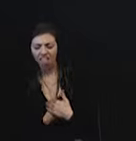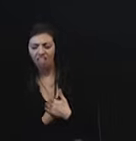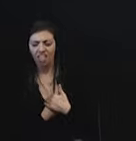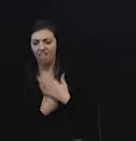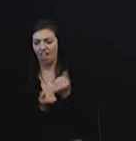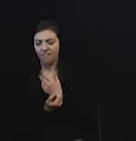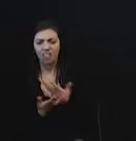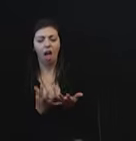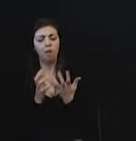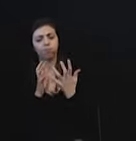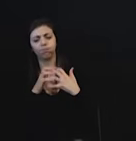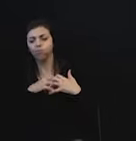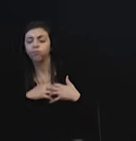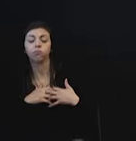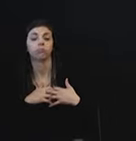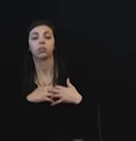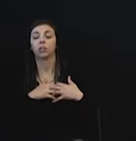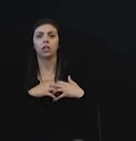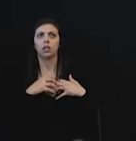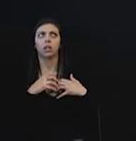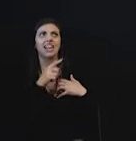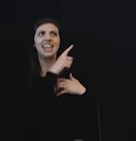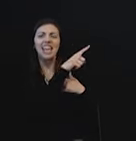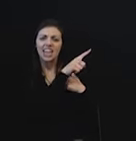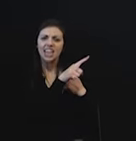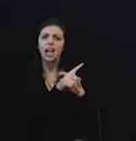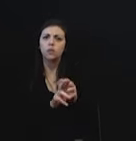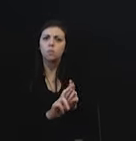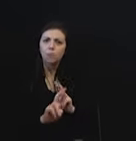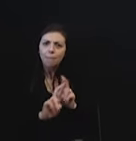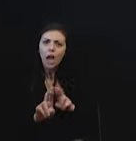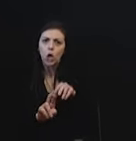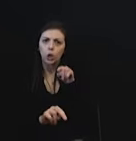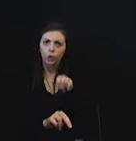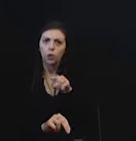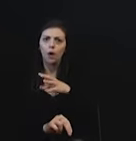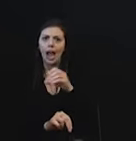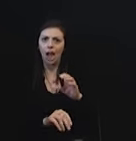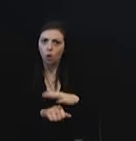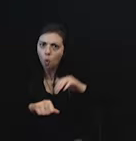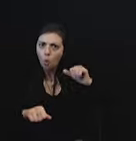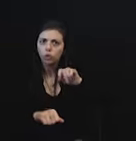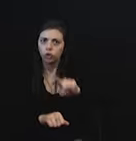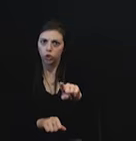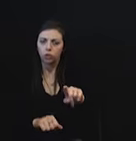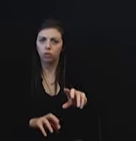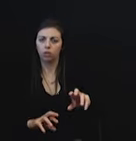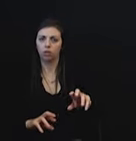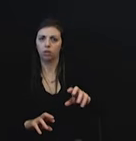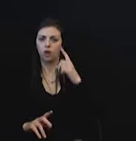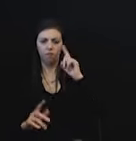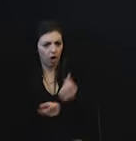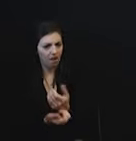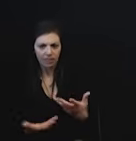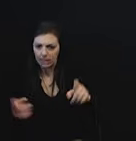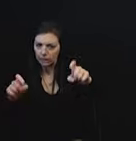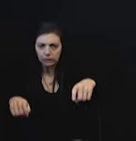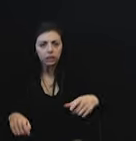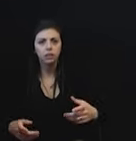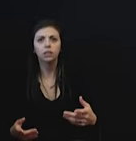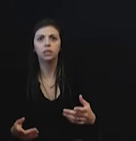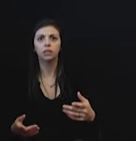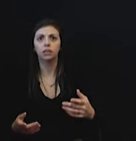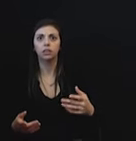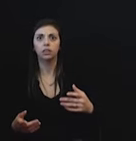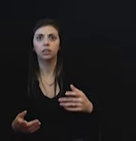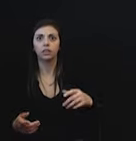he has equipped you and called you and prepared you. And here's this truth,